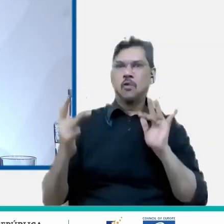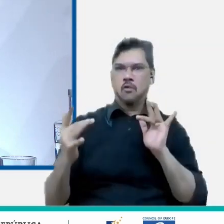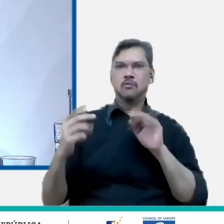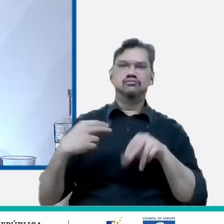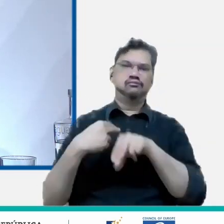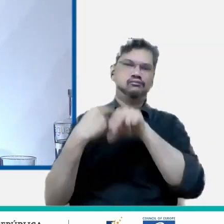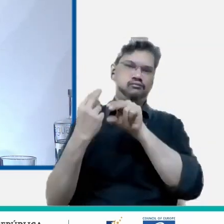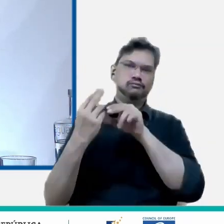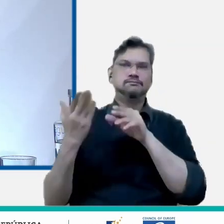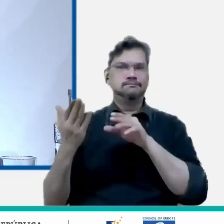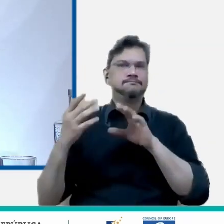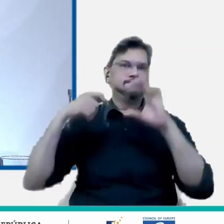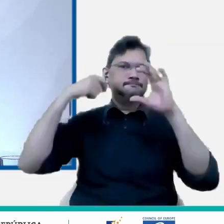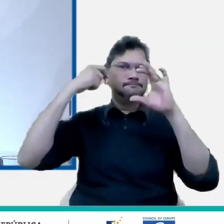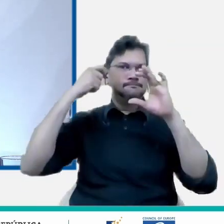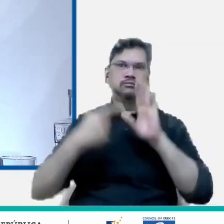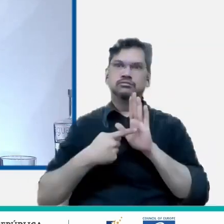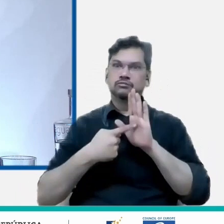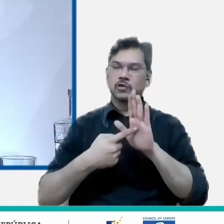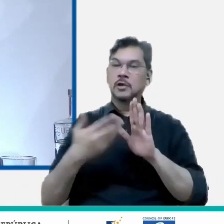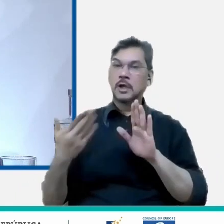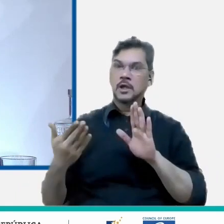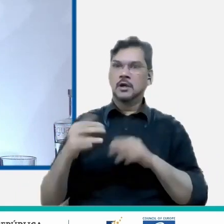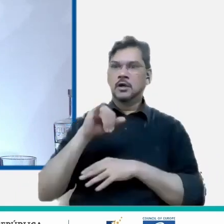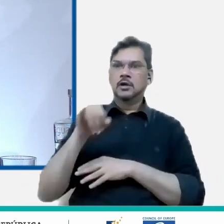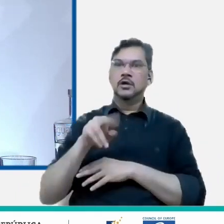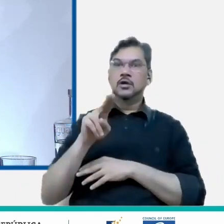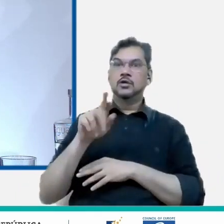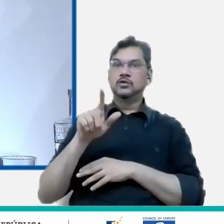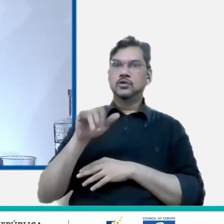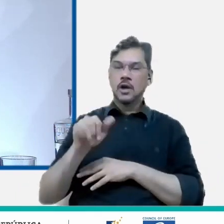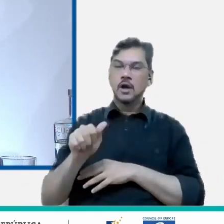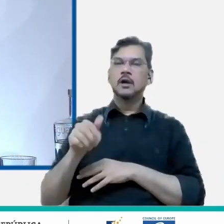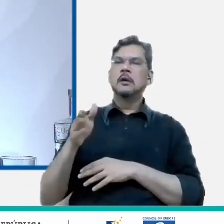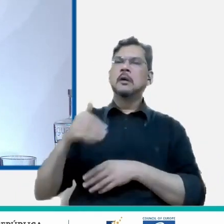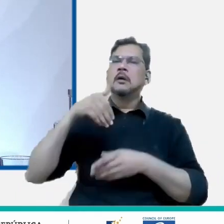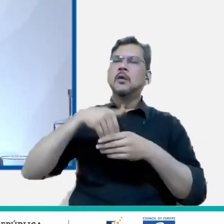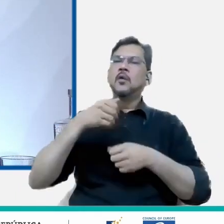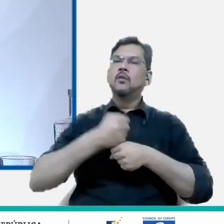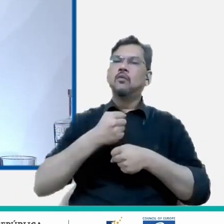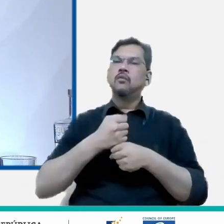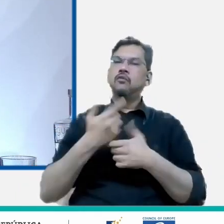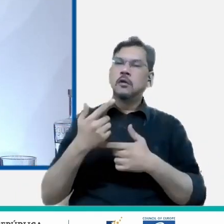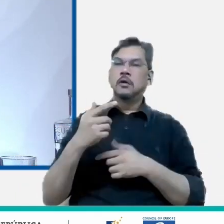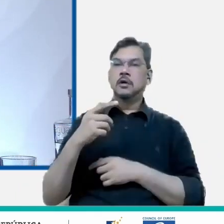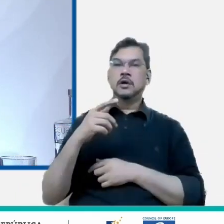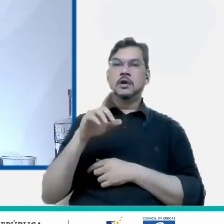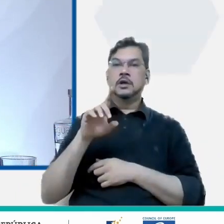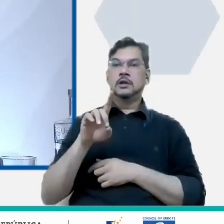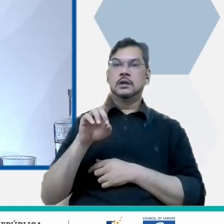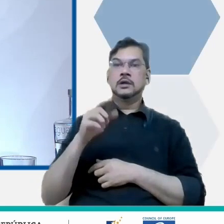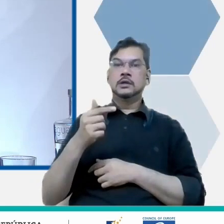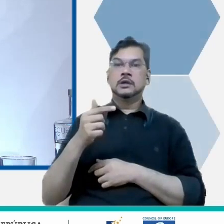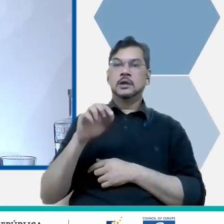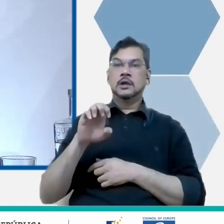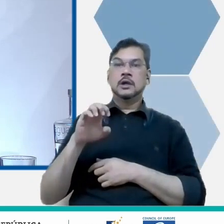She's the Acting Director for Preparedness and Prevention at DG ECHO, the European Commission.